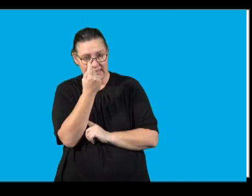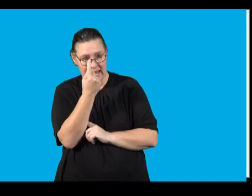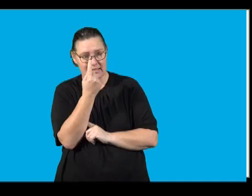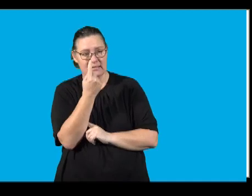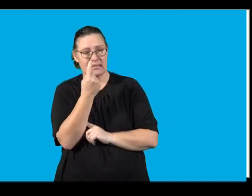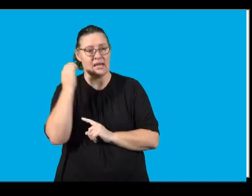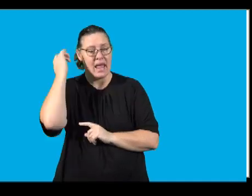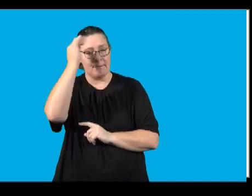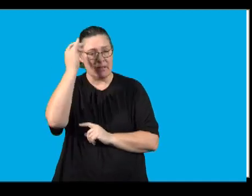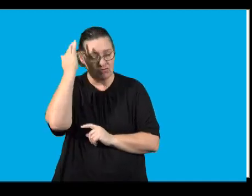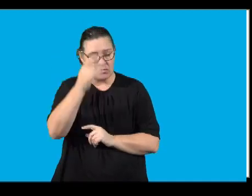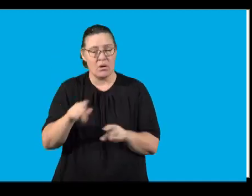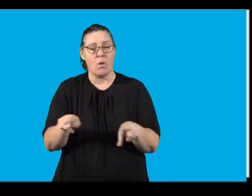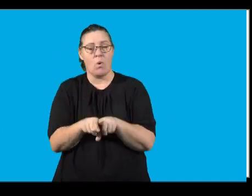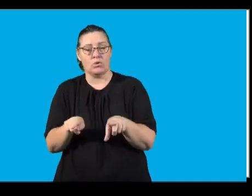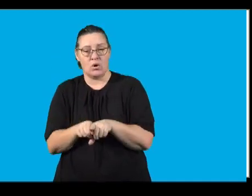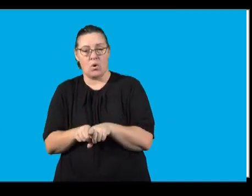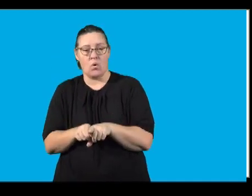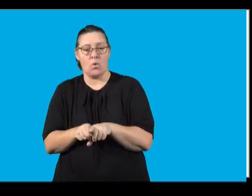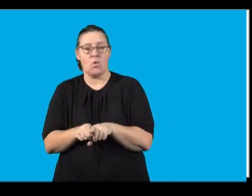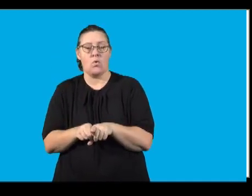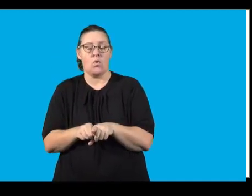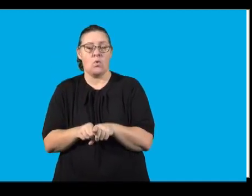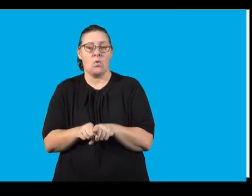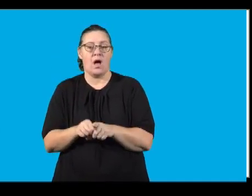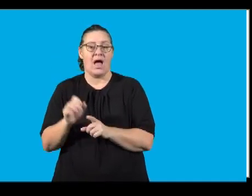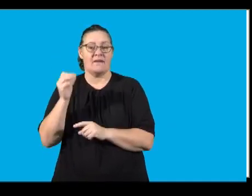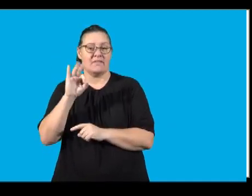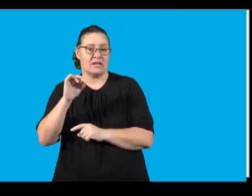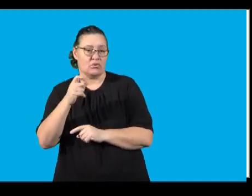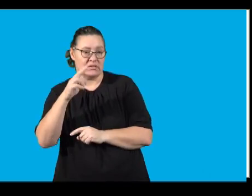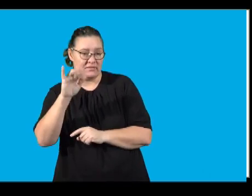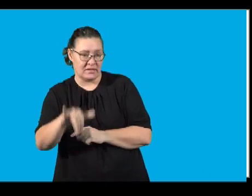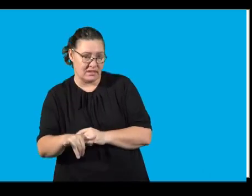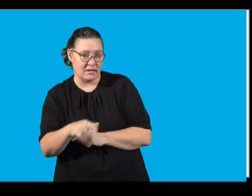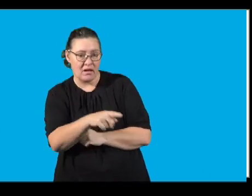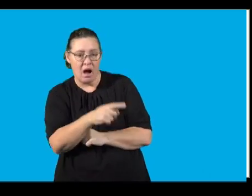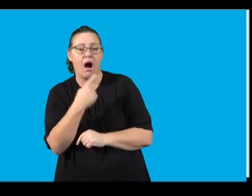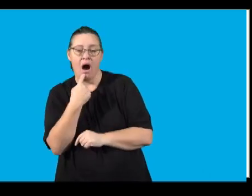Reading skills to understand the imaginary as well as the figurative meaning of